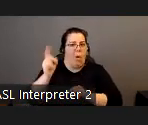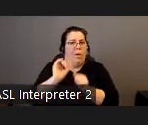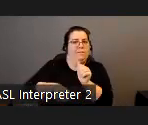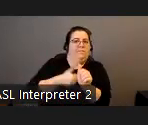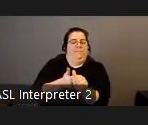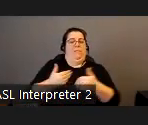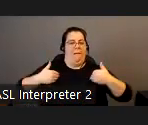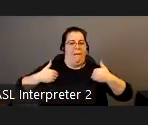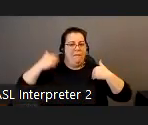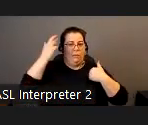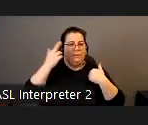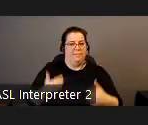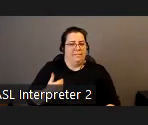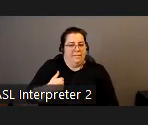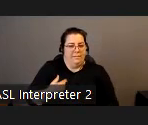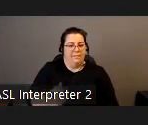that